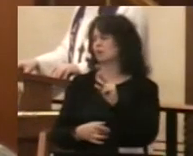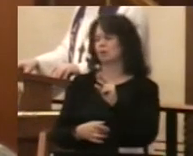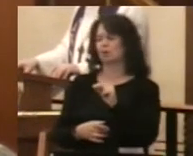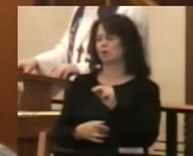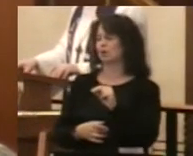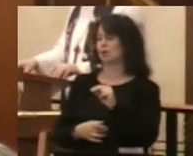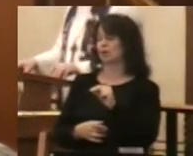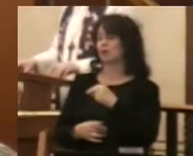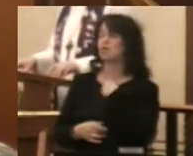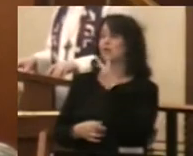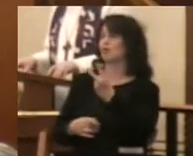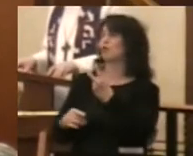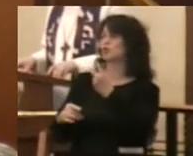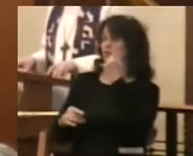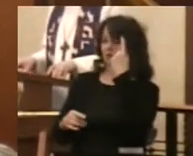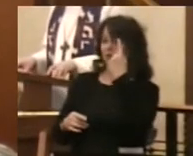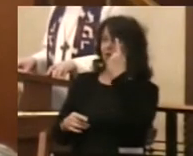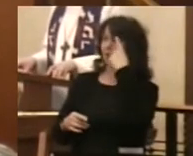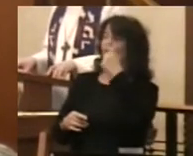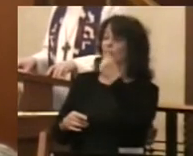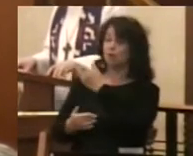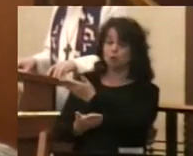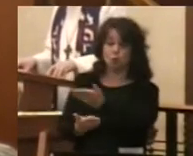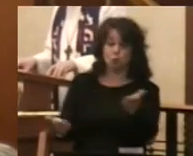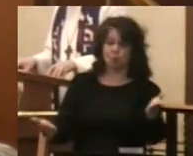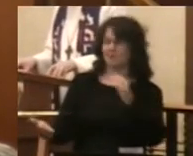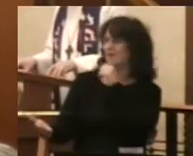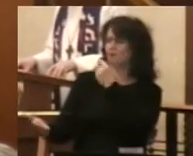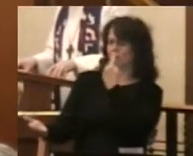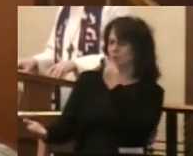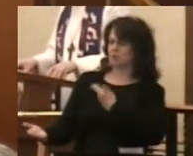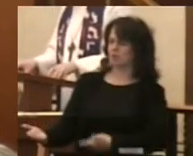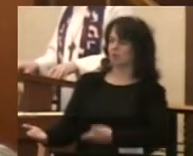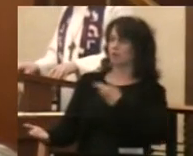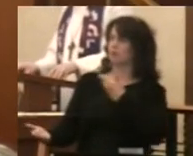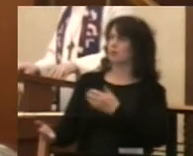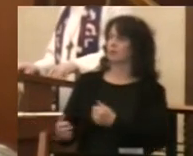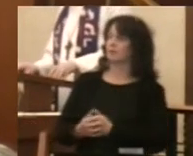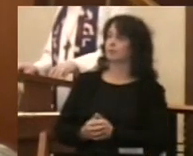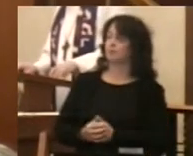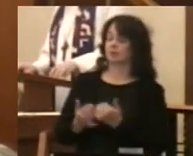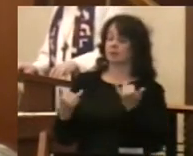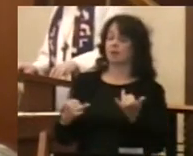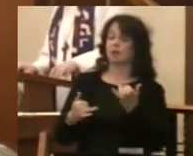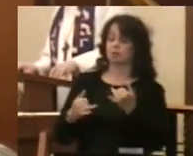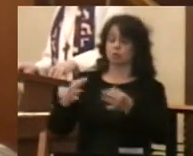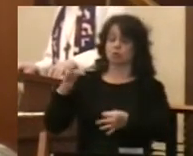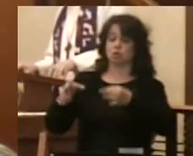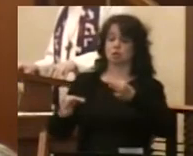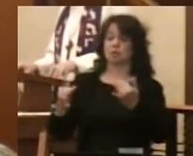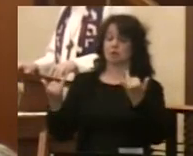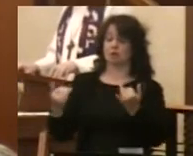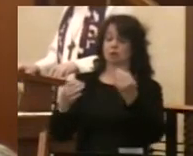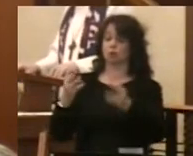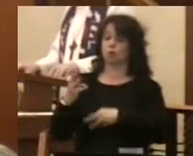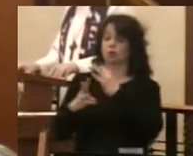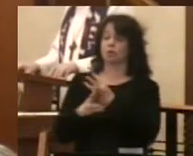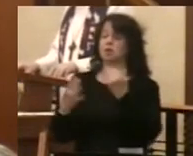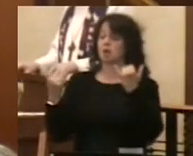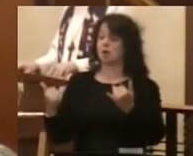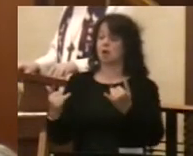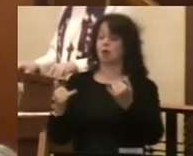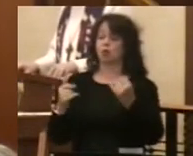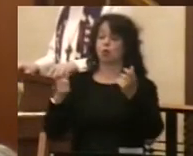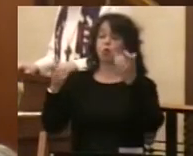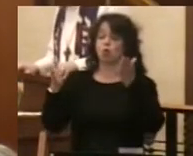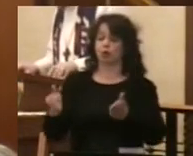voice has come for your sake, not mine. Now is the judgment of this world. Now the ruler of